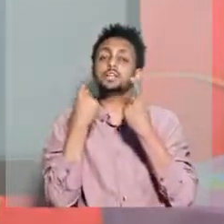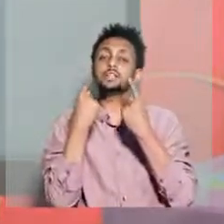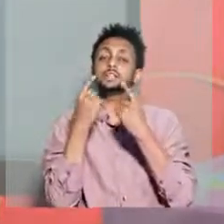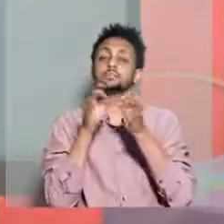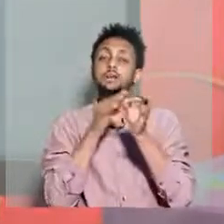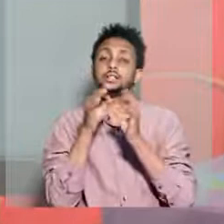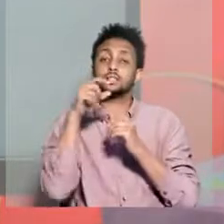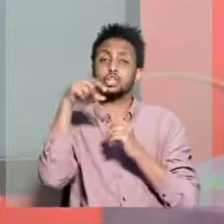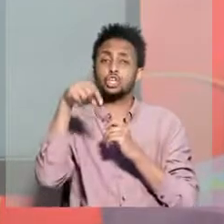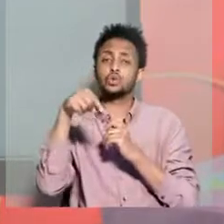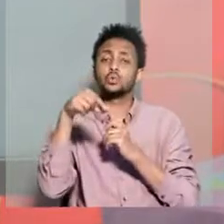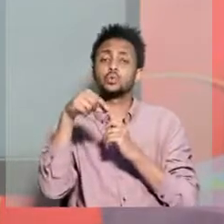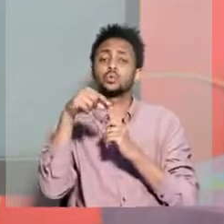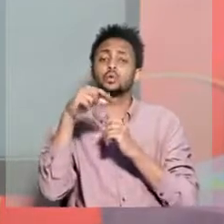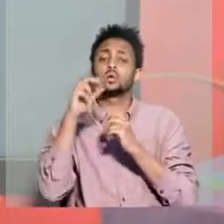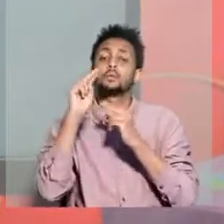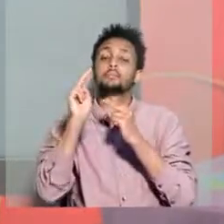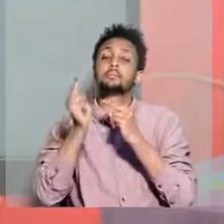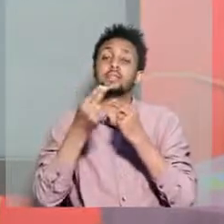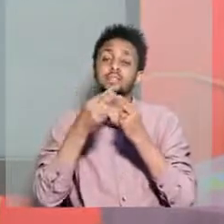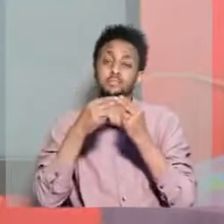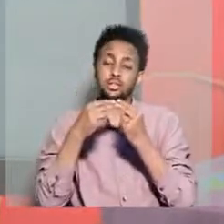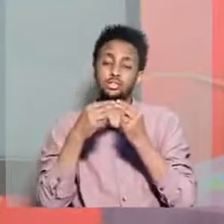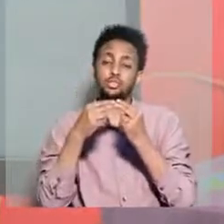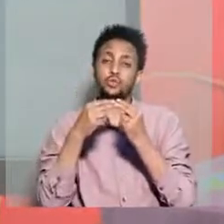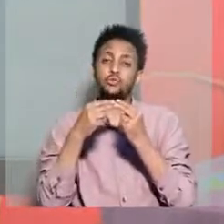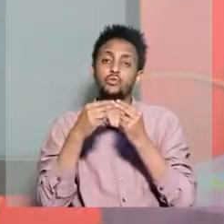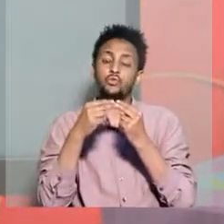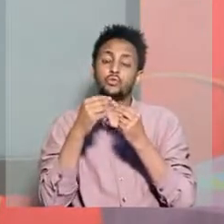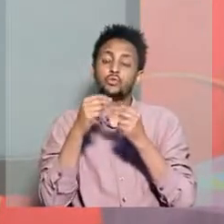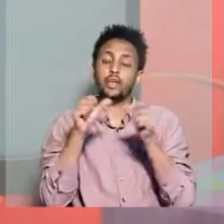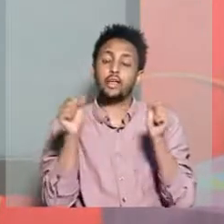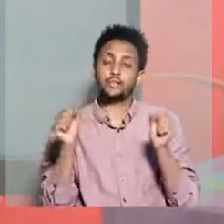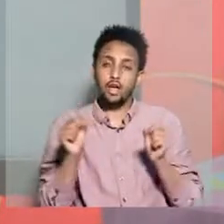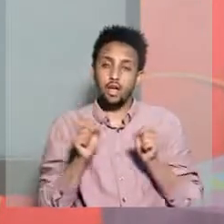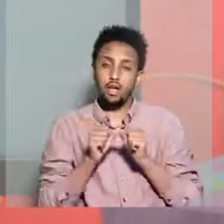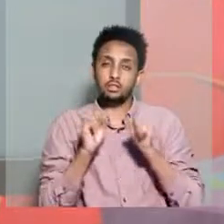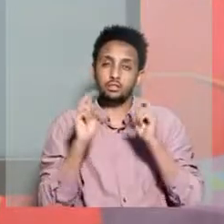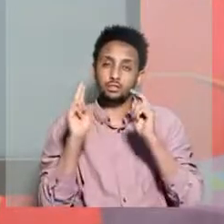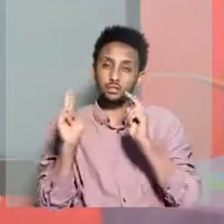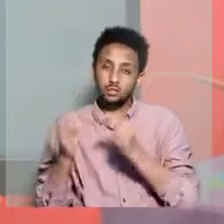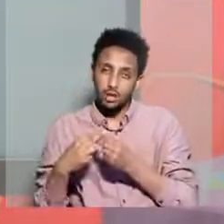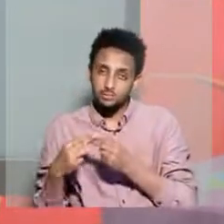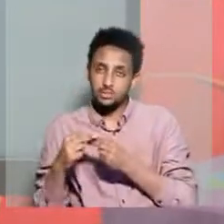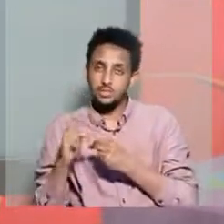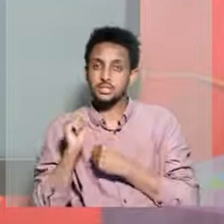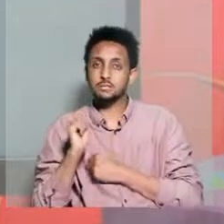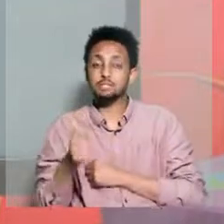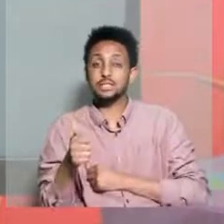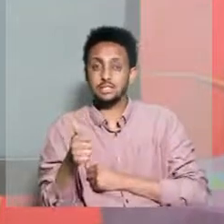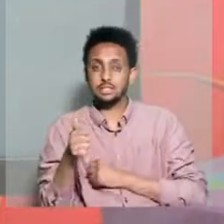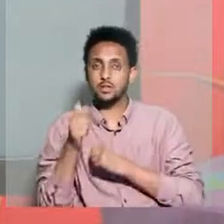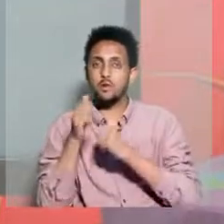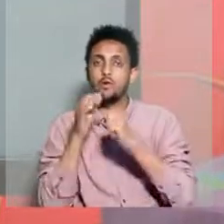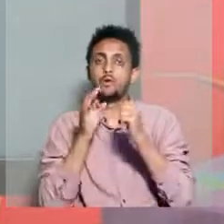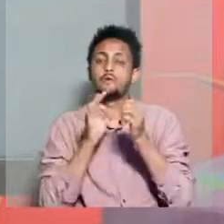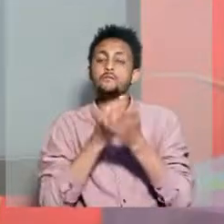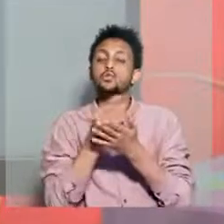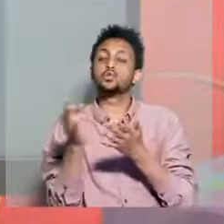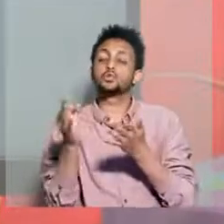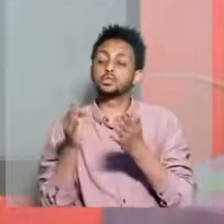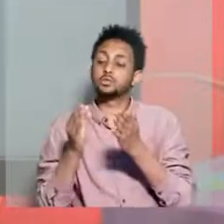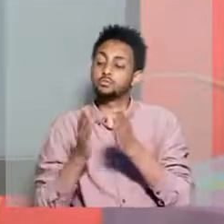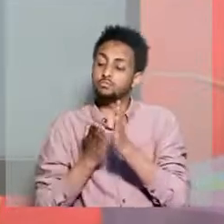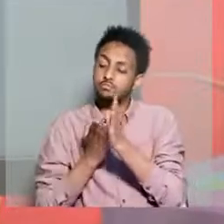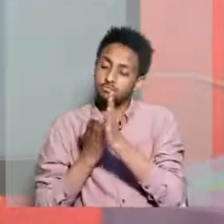rate as the multiplication of the cross-sectional area times the speed of the fluid as it passes